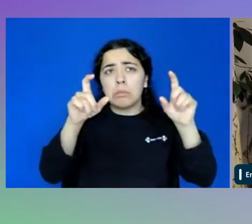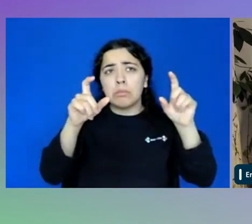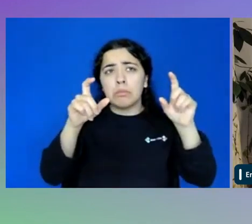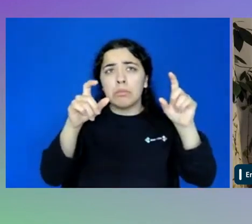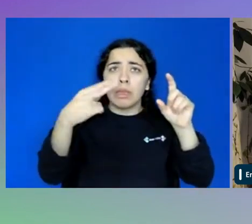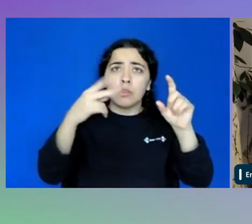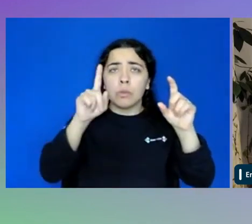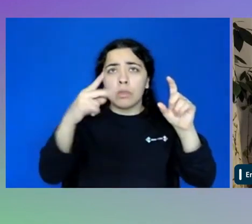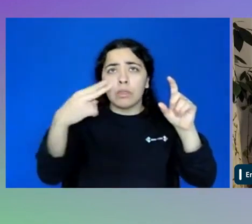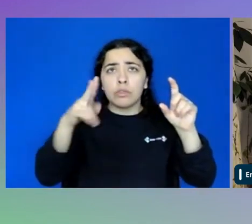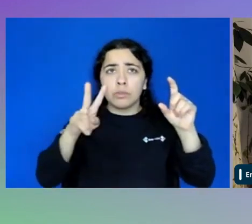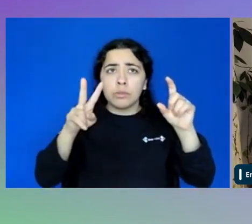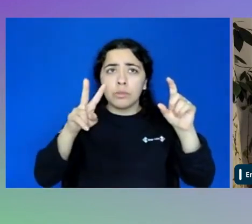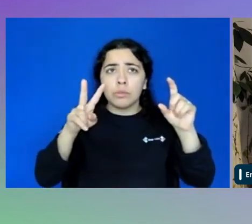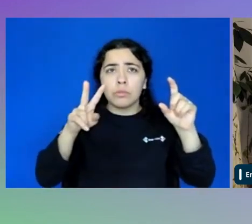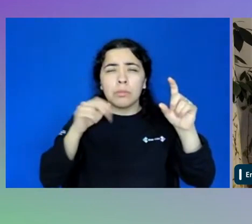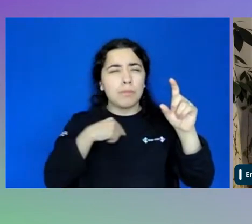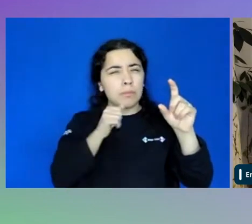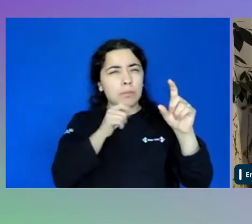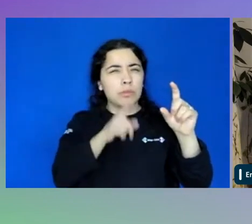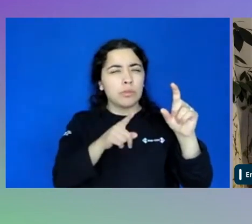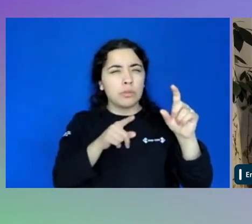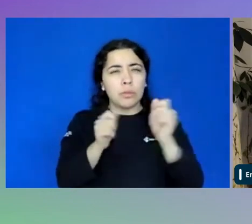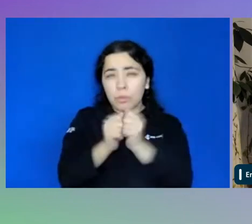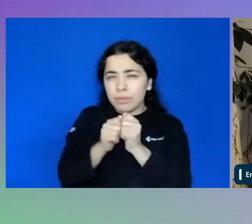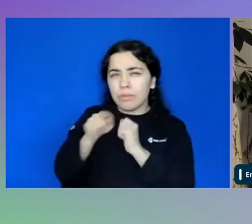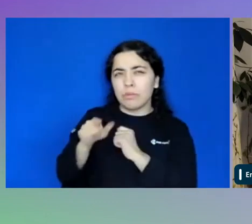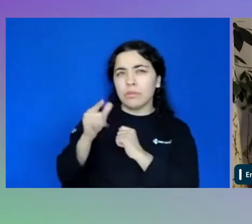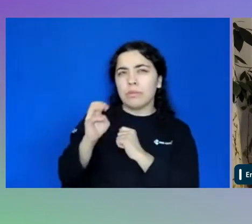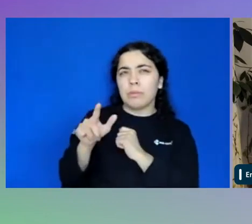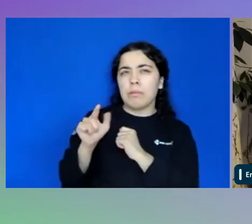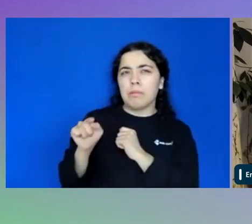H1, H2, and so on in Gmail.